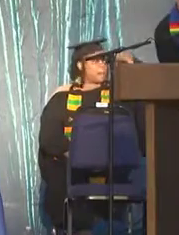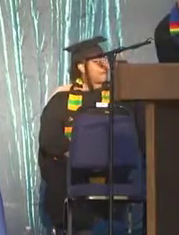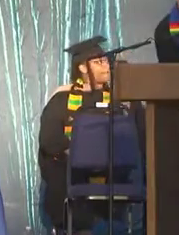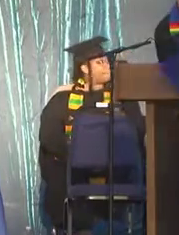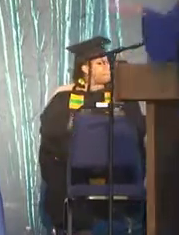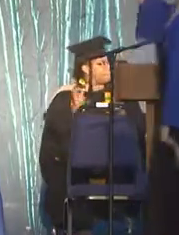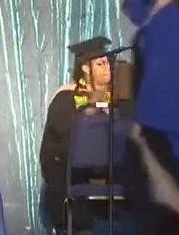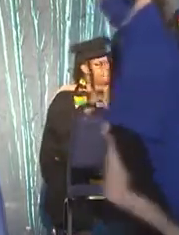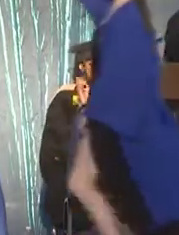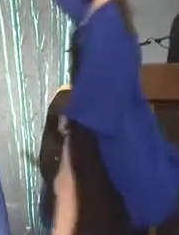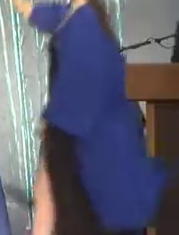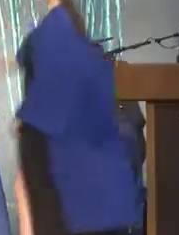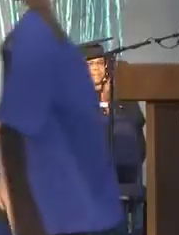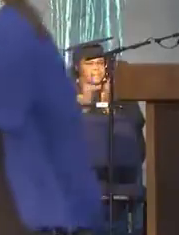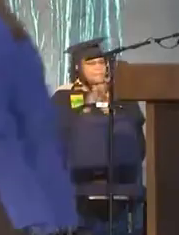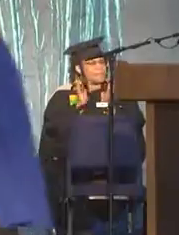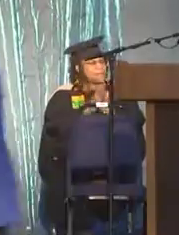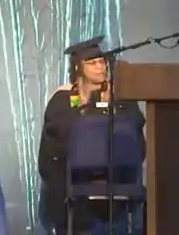Paige Harms.